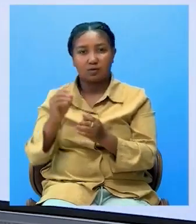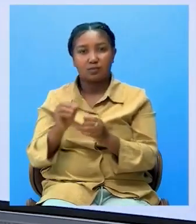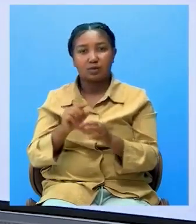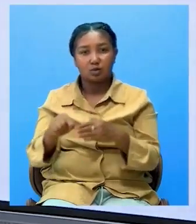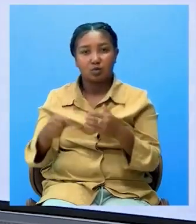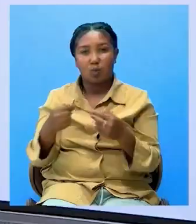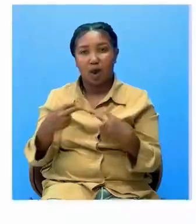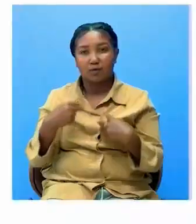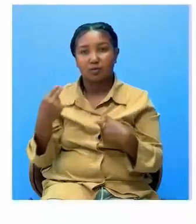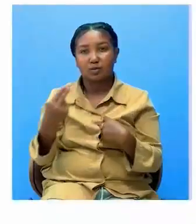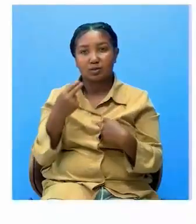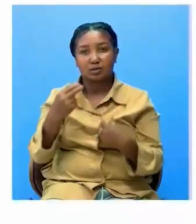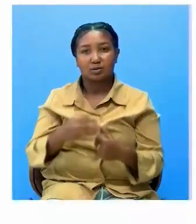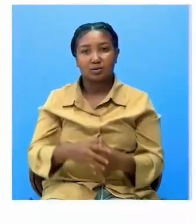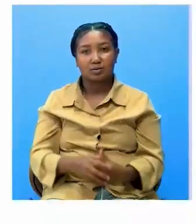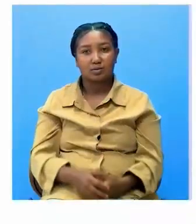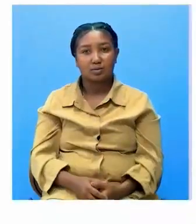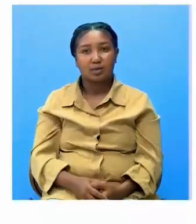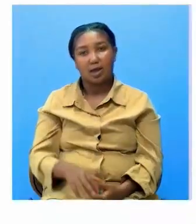So we have to use here still